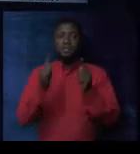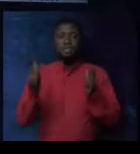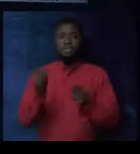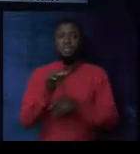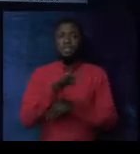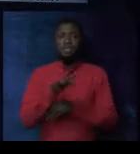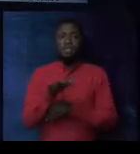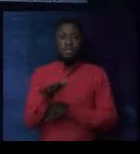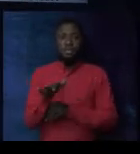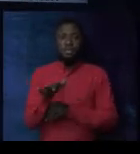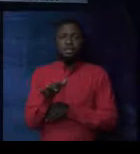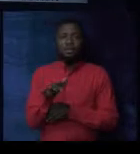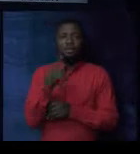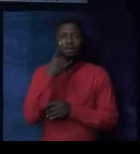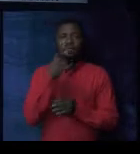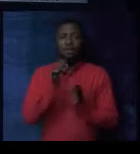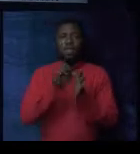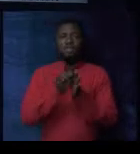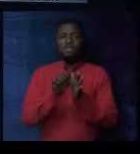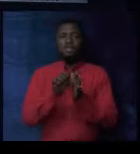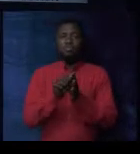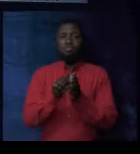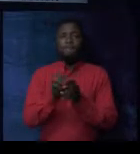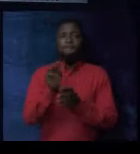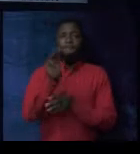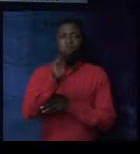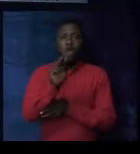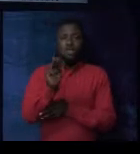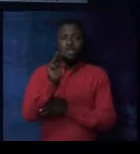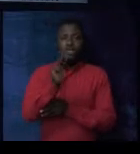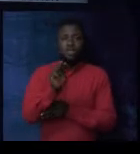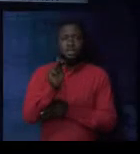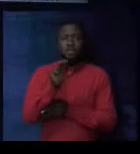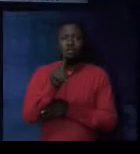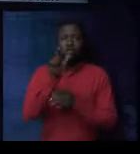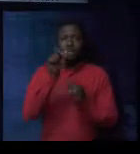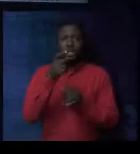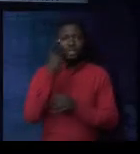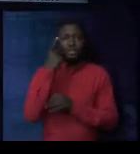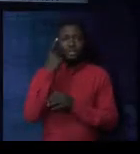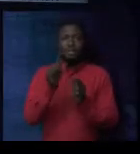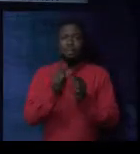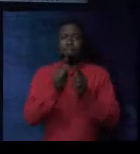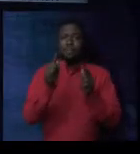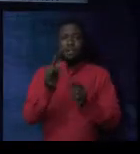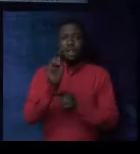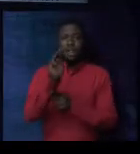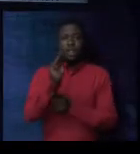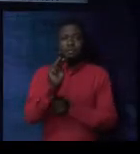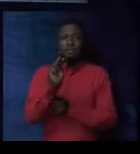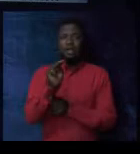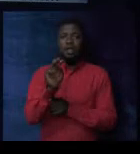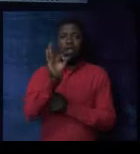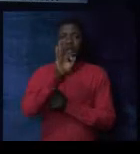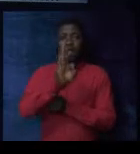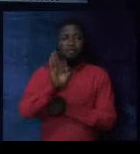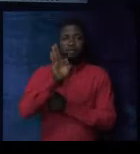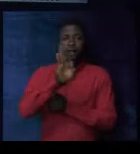with capital letters. For example, Monday, you can see capital letter